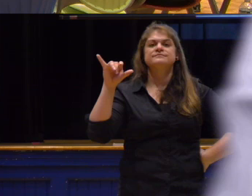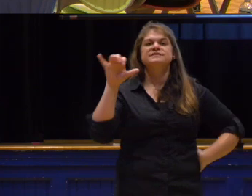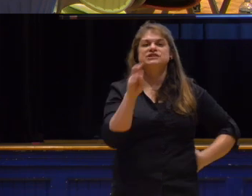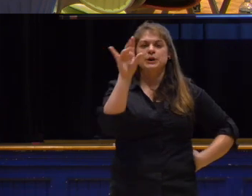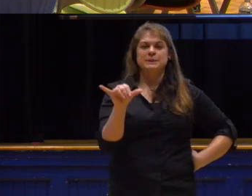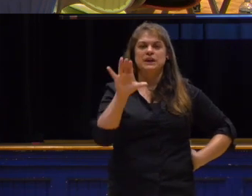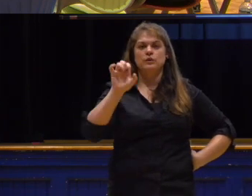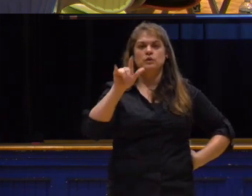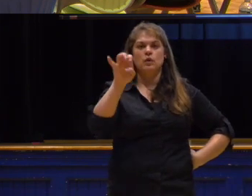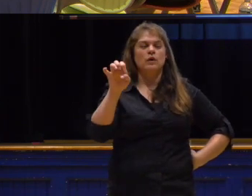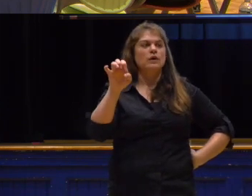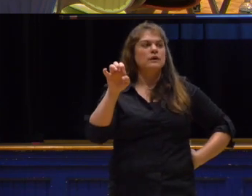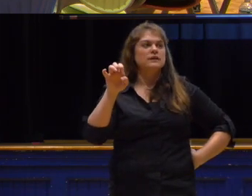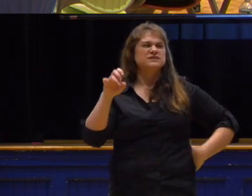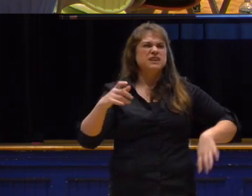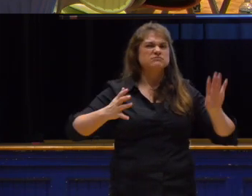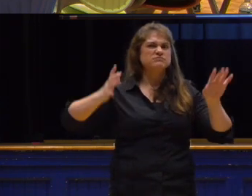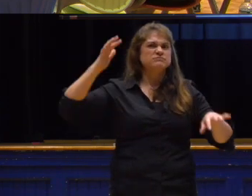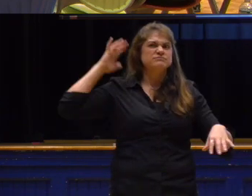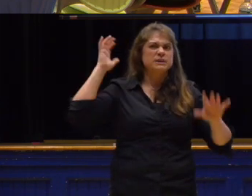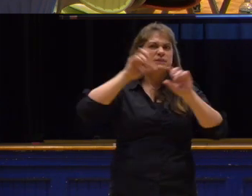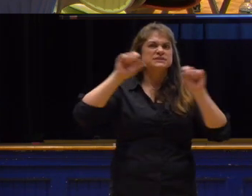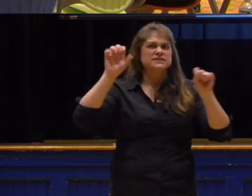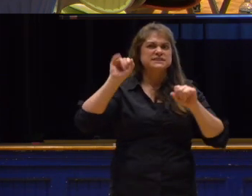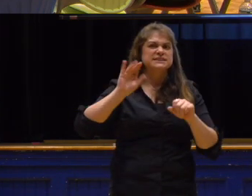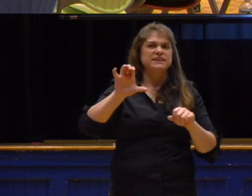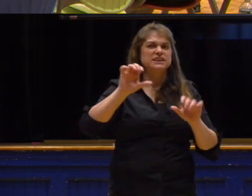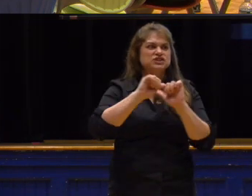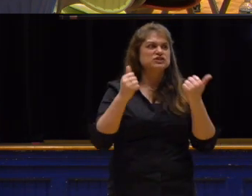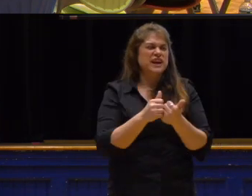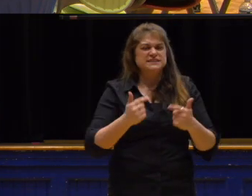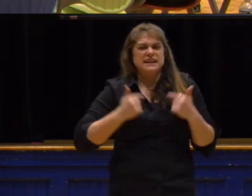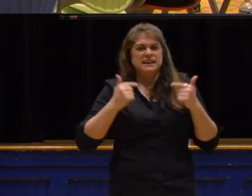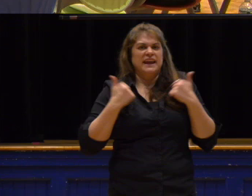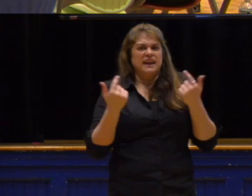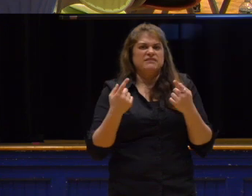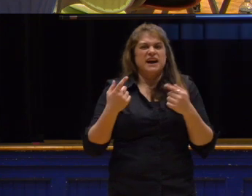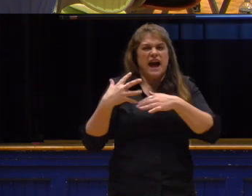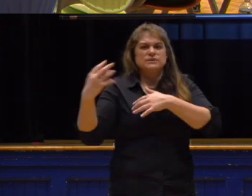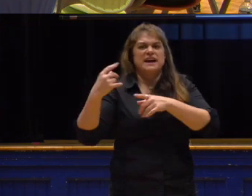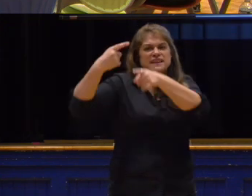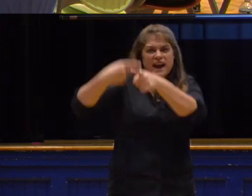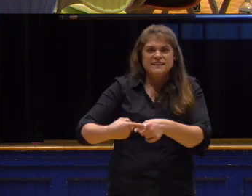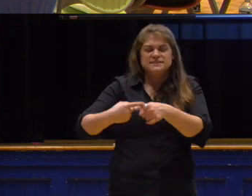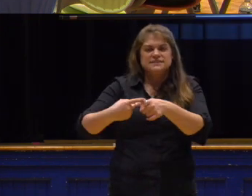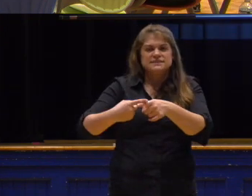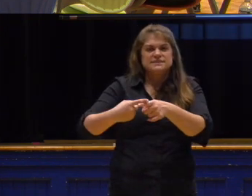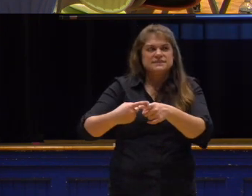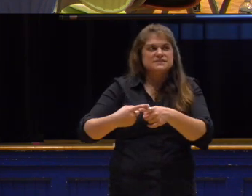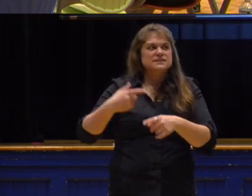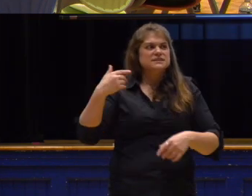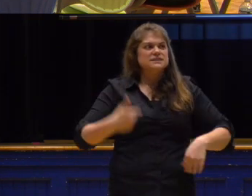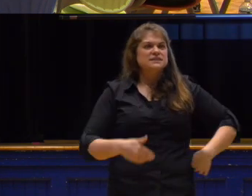Hi, Jeremy Cole. I'm a long past president of the Civic Association and live on just outside the X on